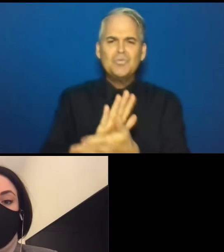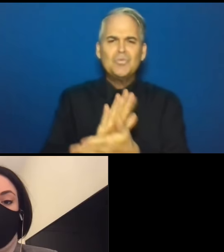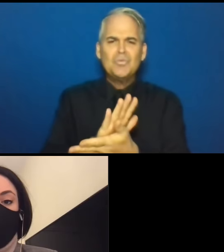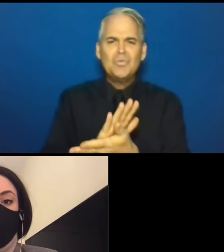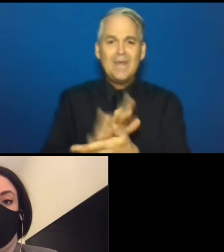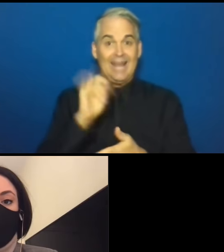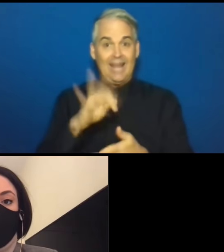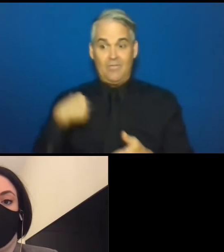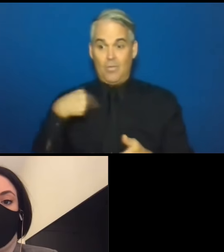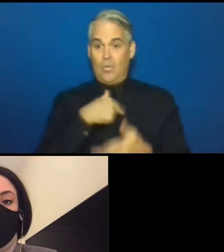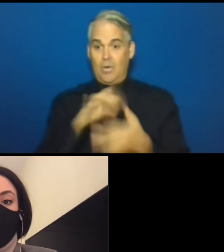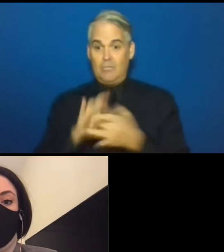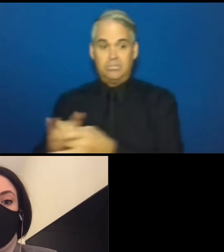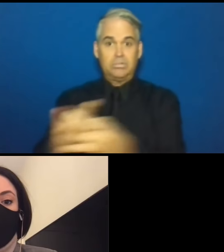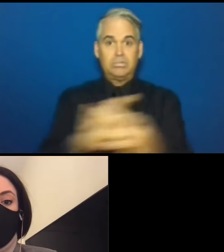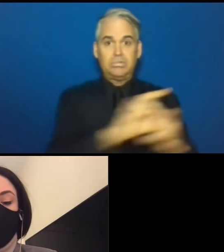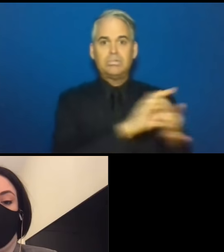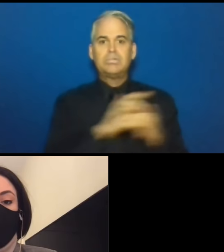by everybody doing their part.